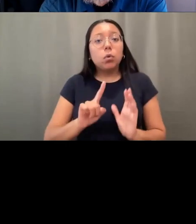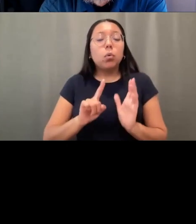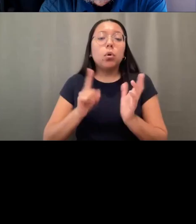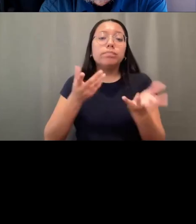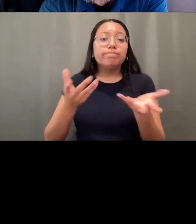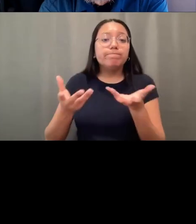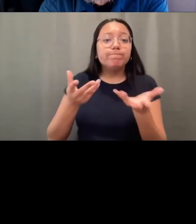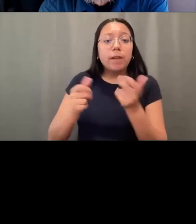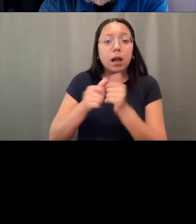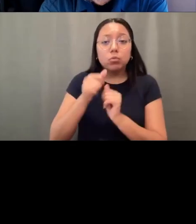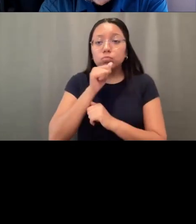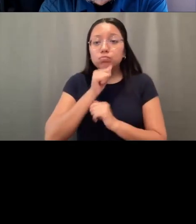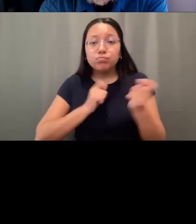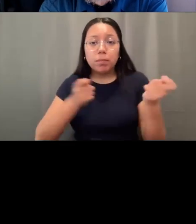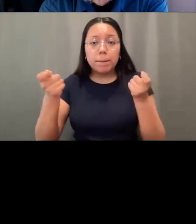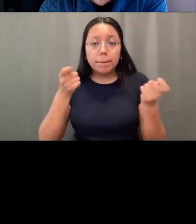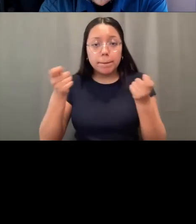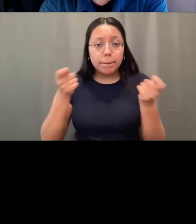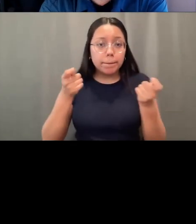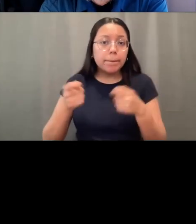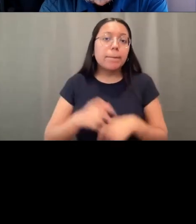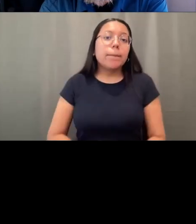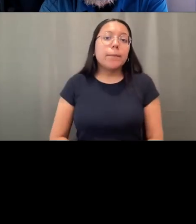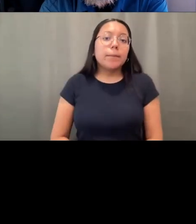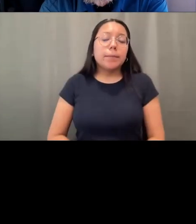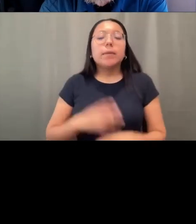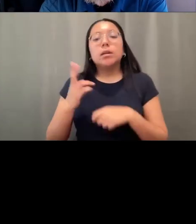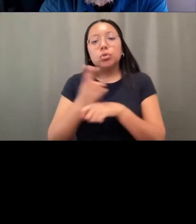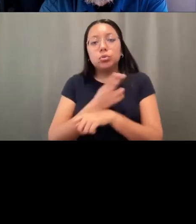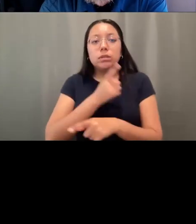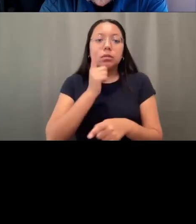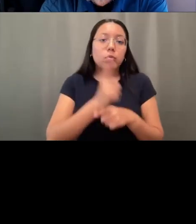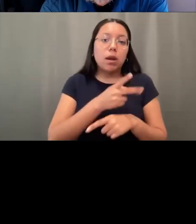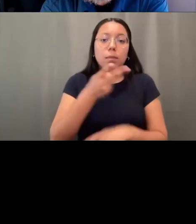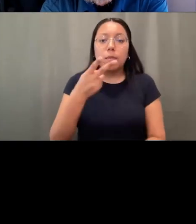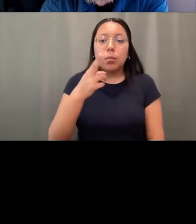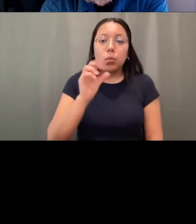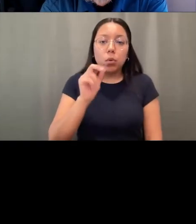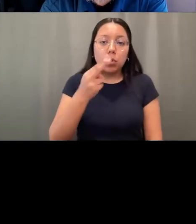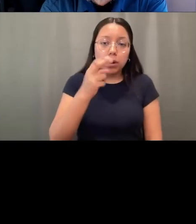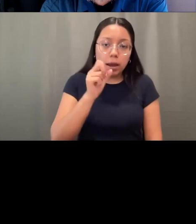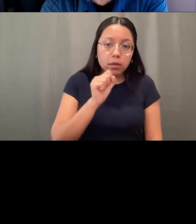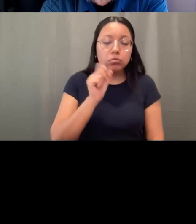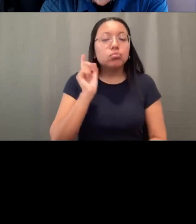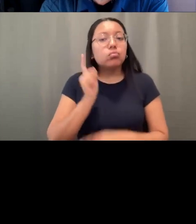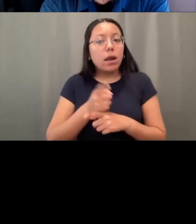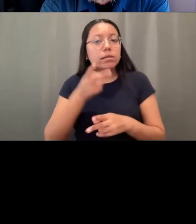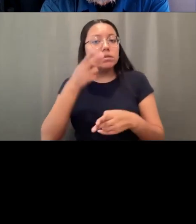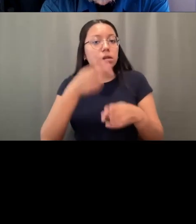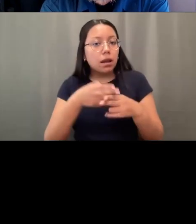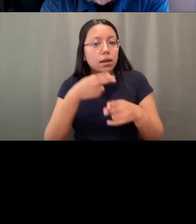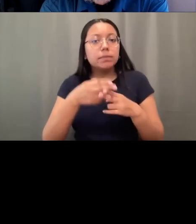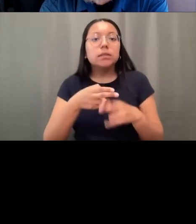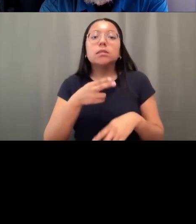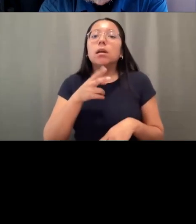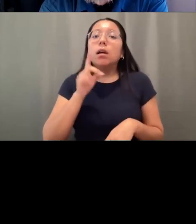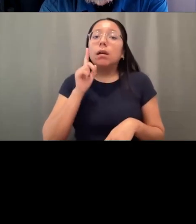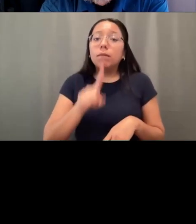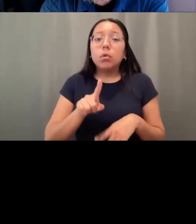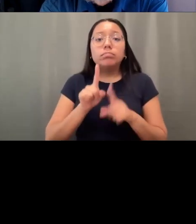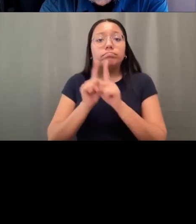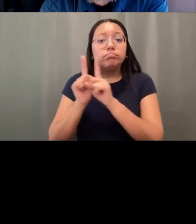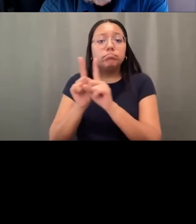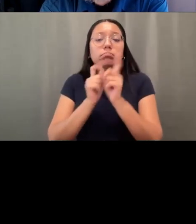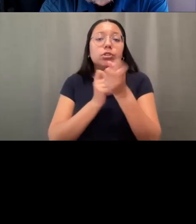coping. Using correct name and pronouns, find supportive peers and adults to walk alongside them, connecting them with